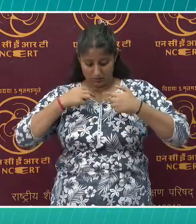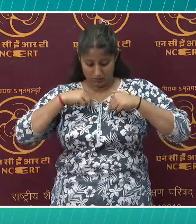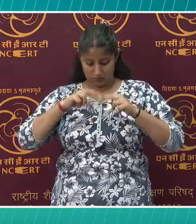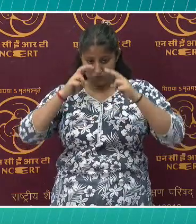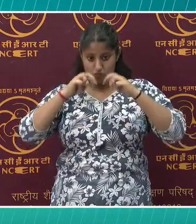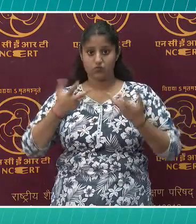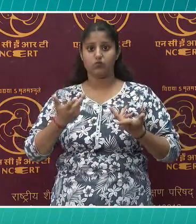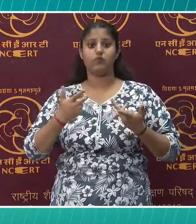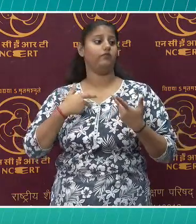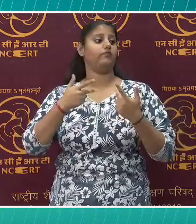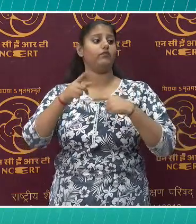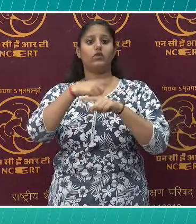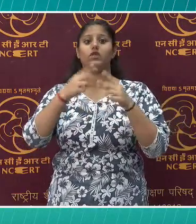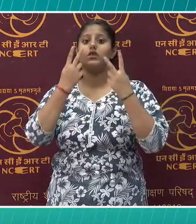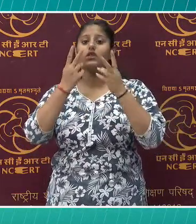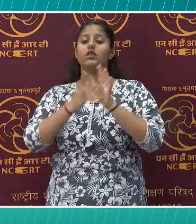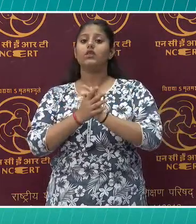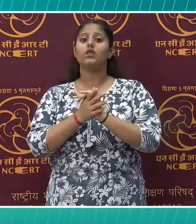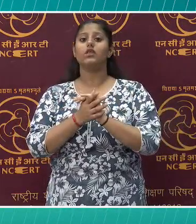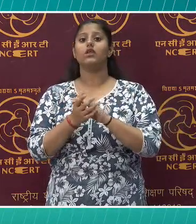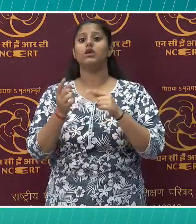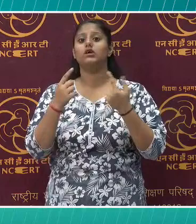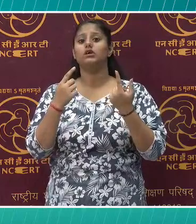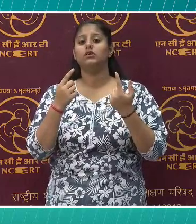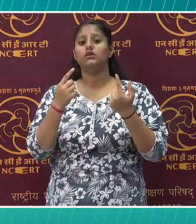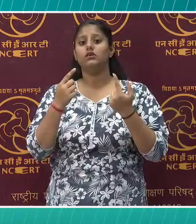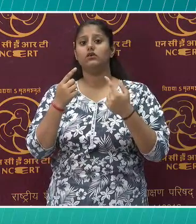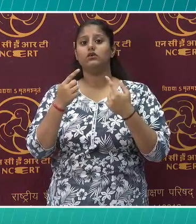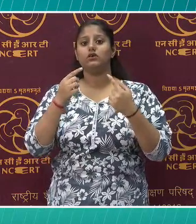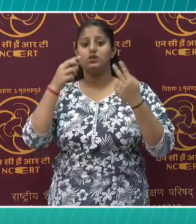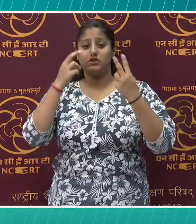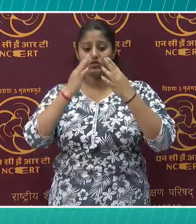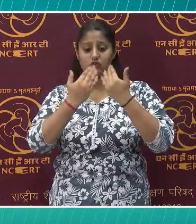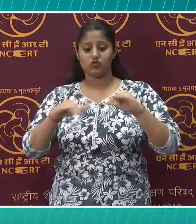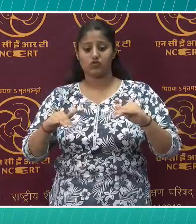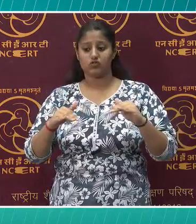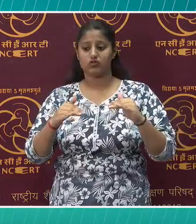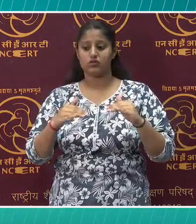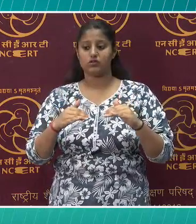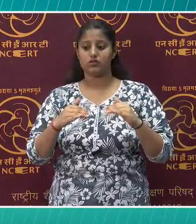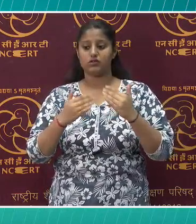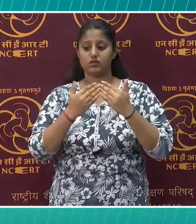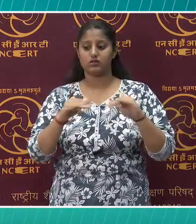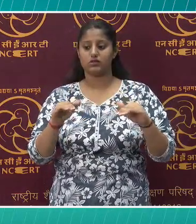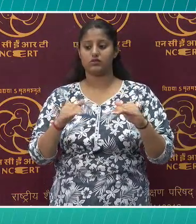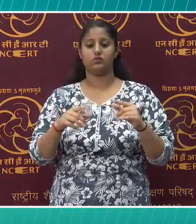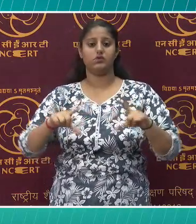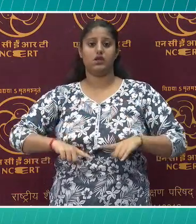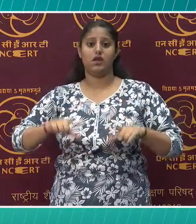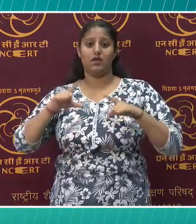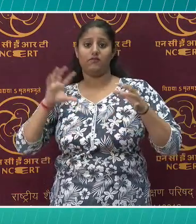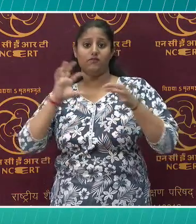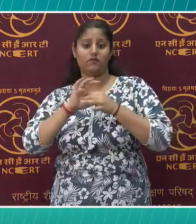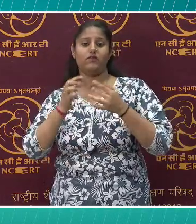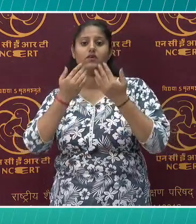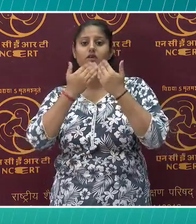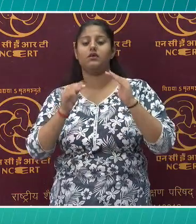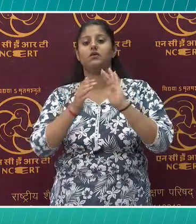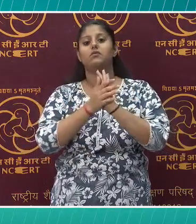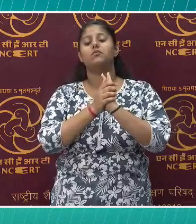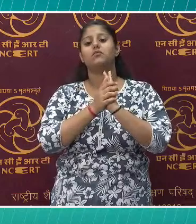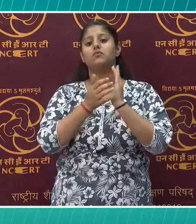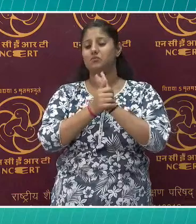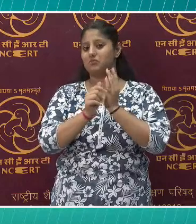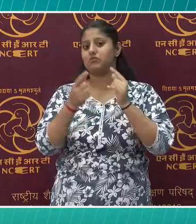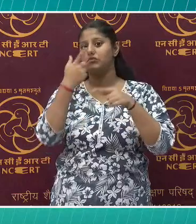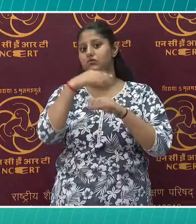is explored further, what happens is the child lives with the talent throughout their lives. So that is the beauty of art.